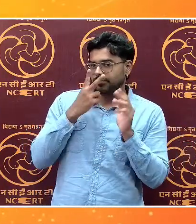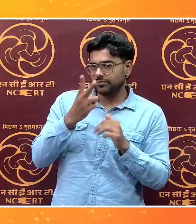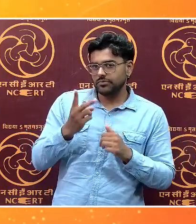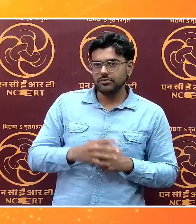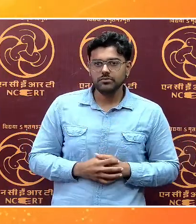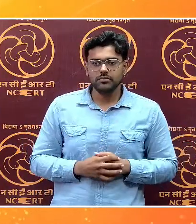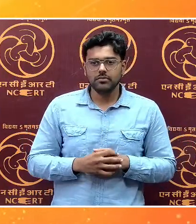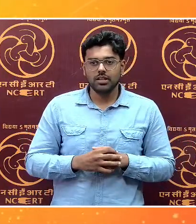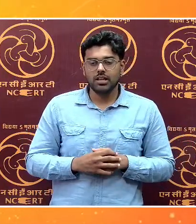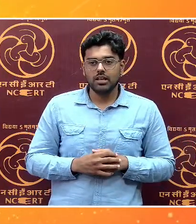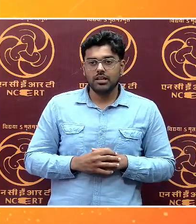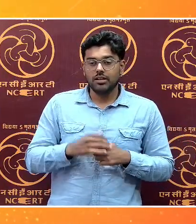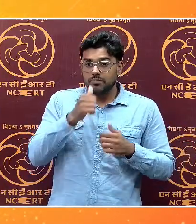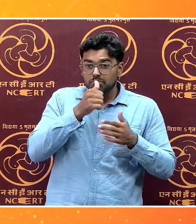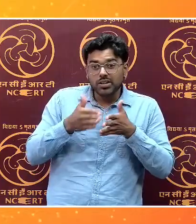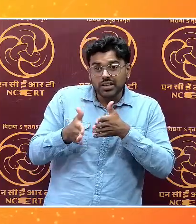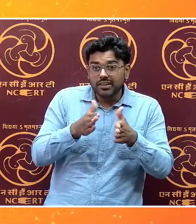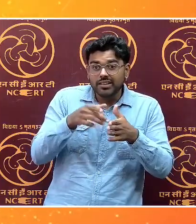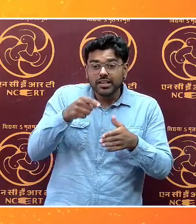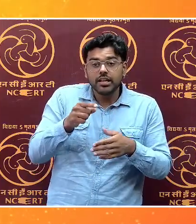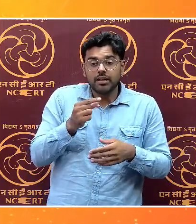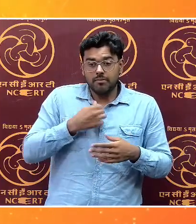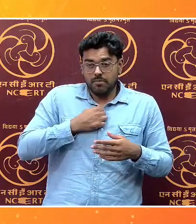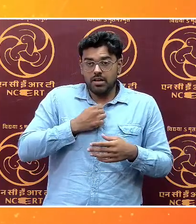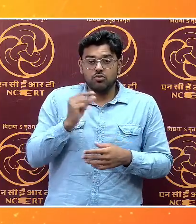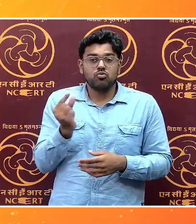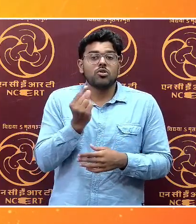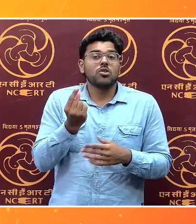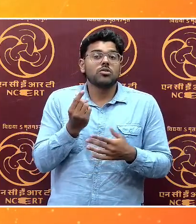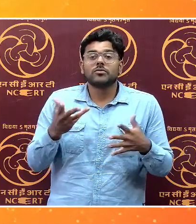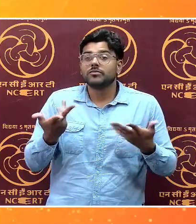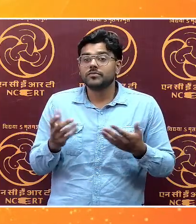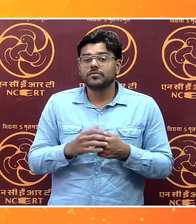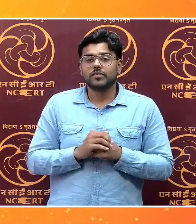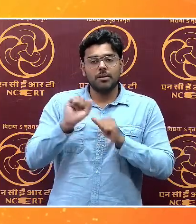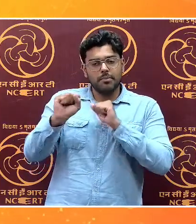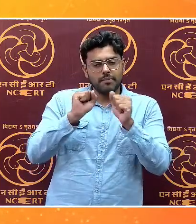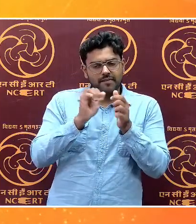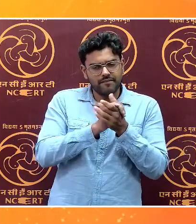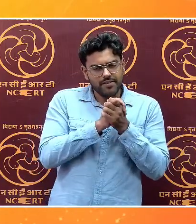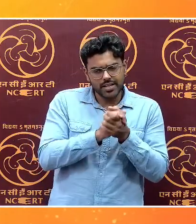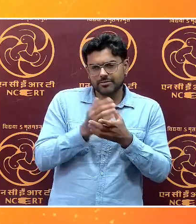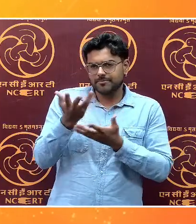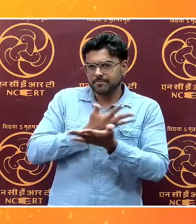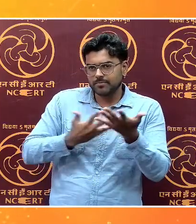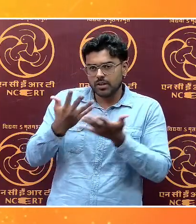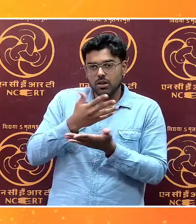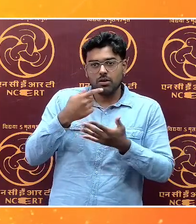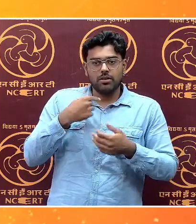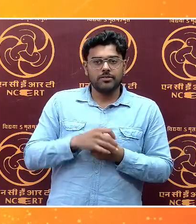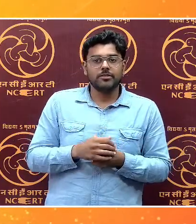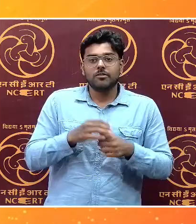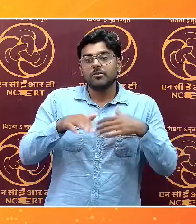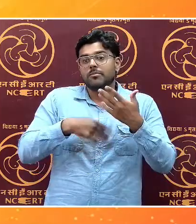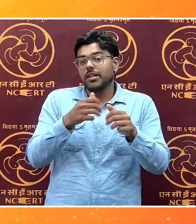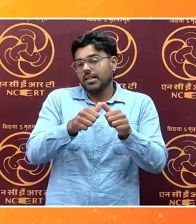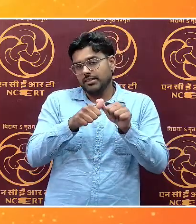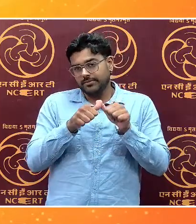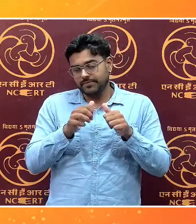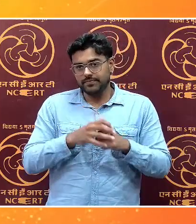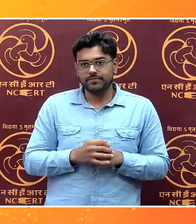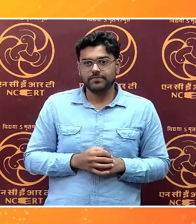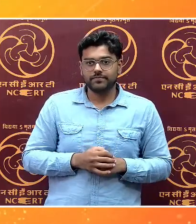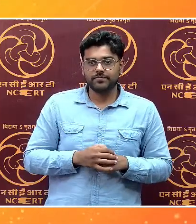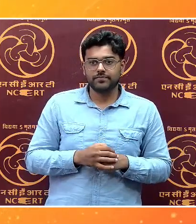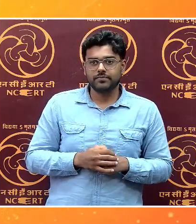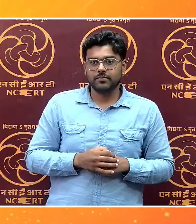how is a river useful to us? Discuss with your friends to answer this question. And mind